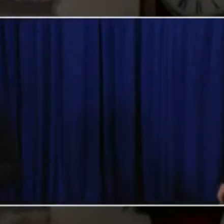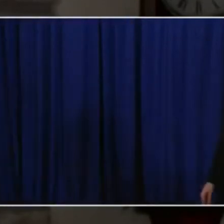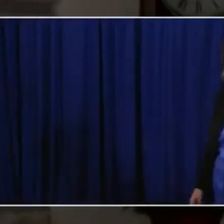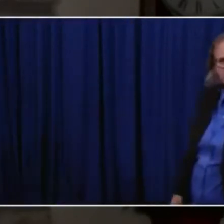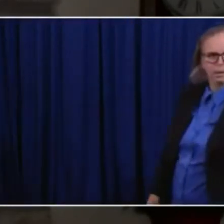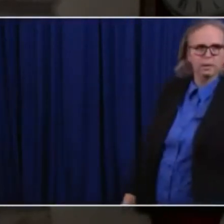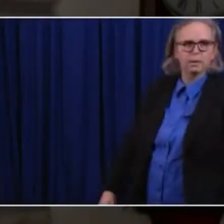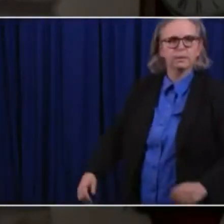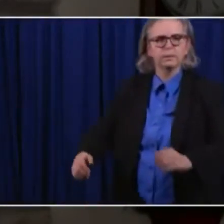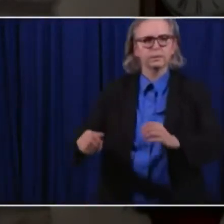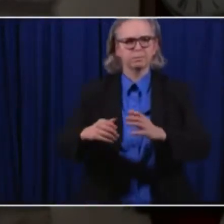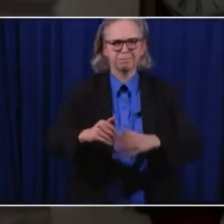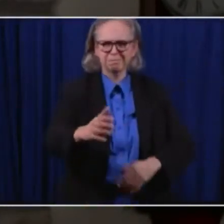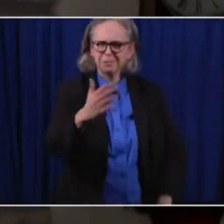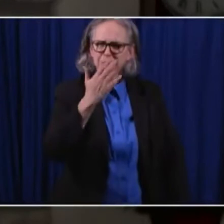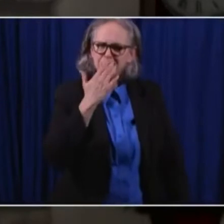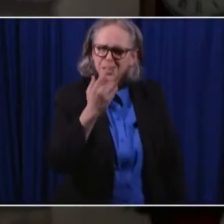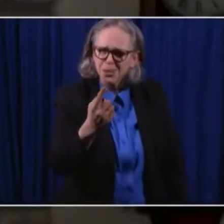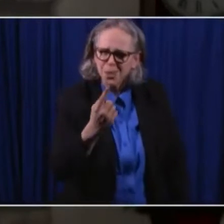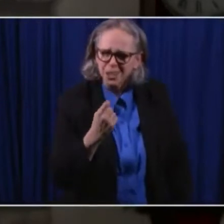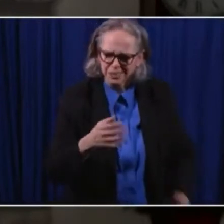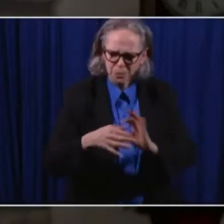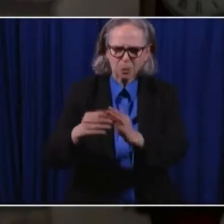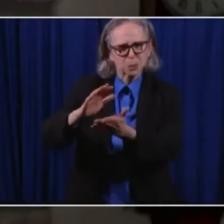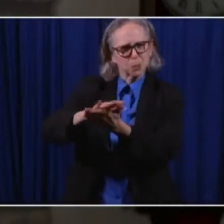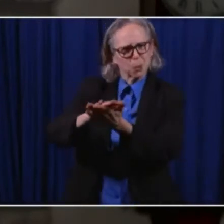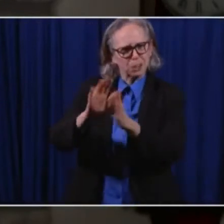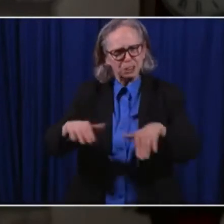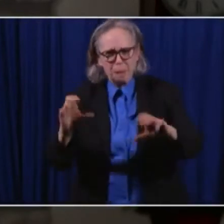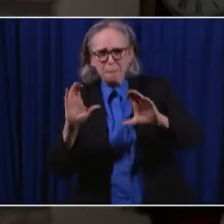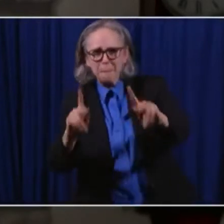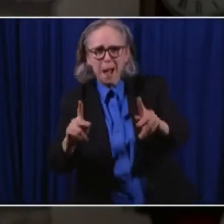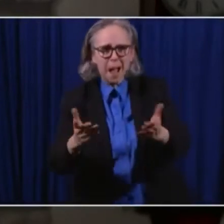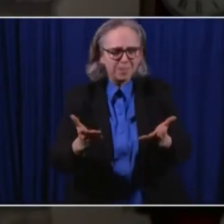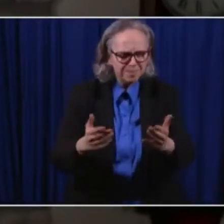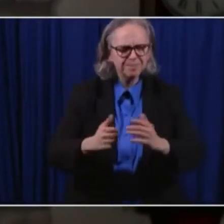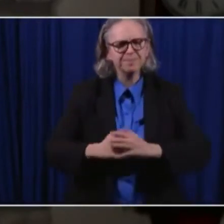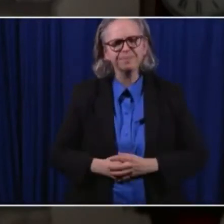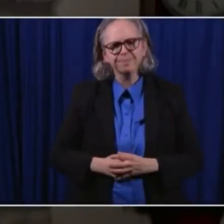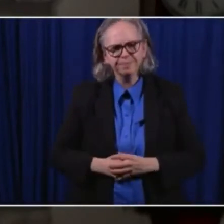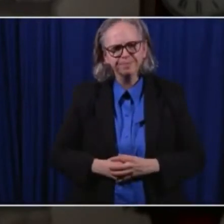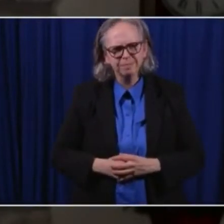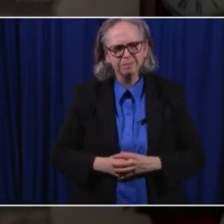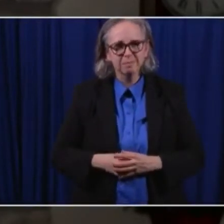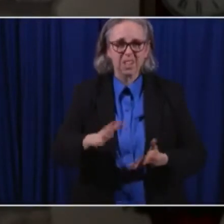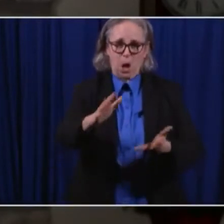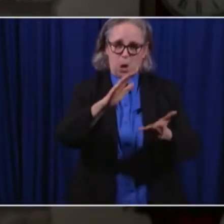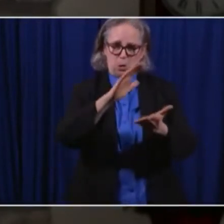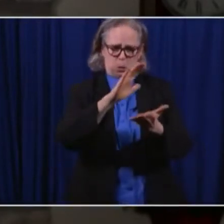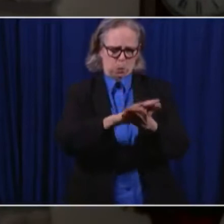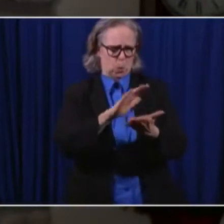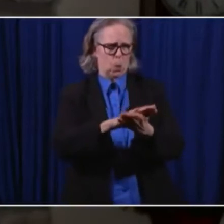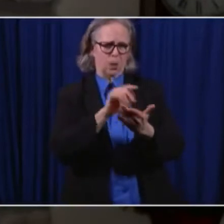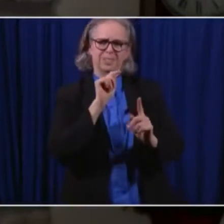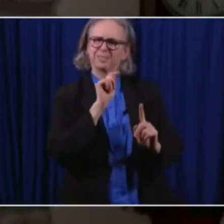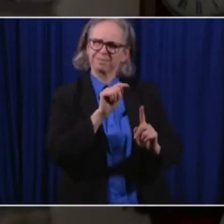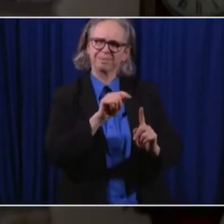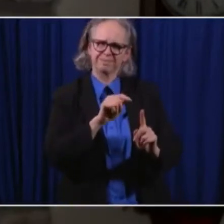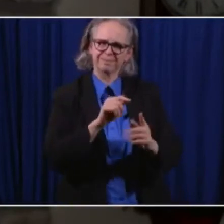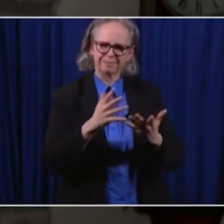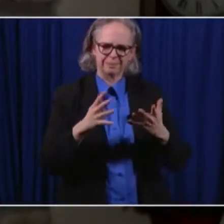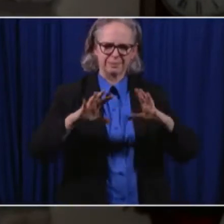Well, that's a good question. And, I think the schools that have made a decision